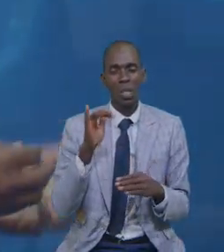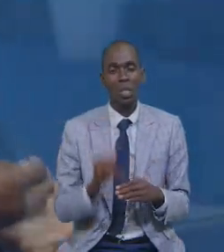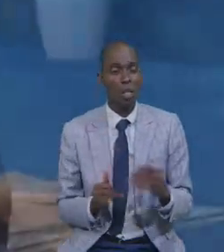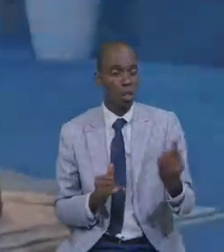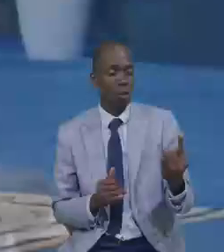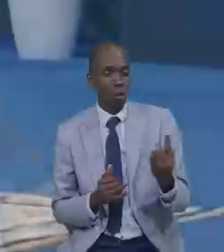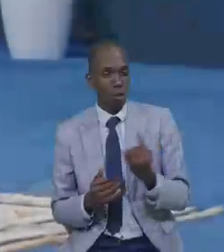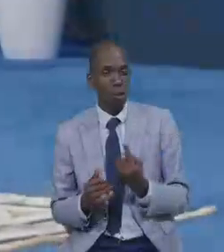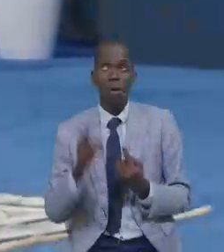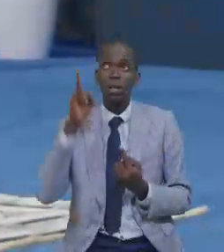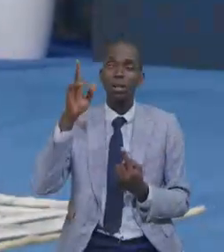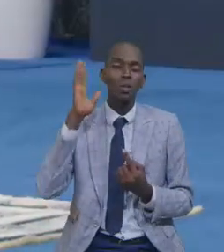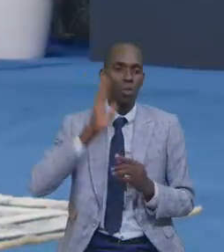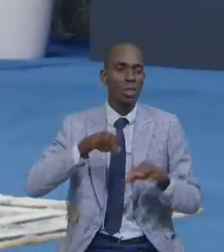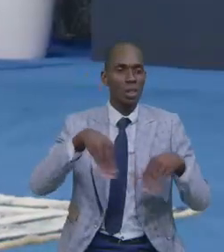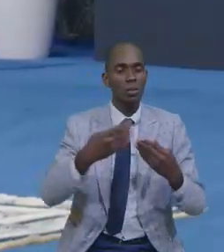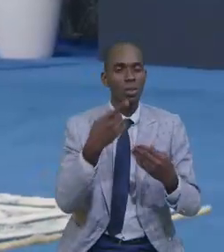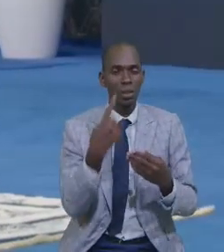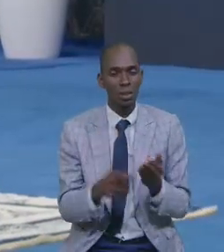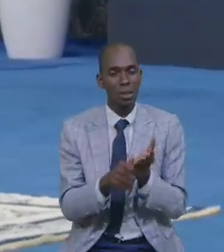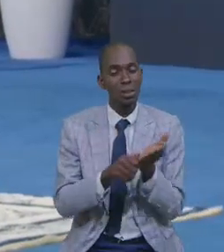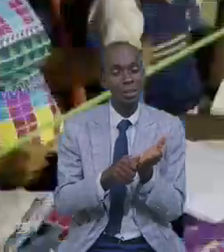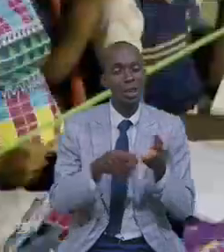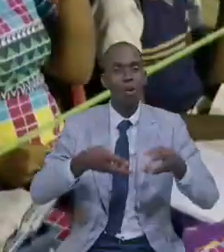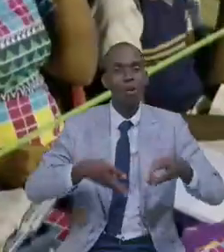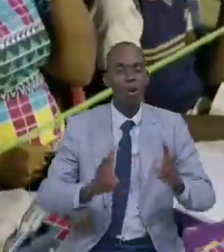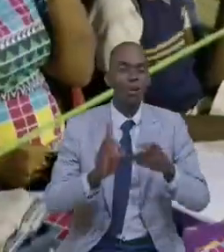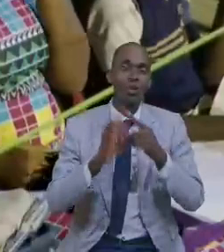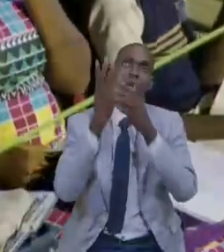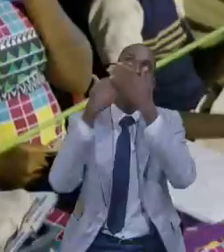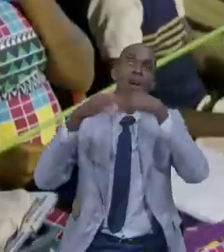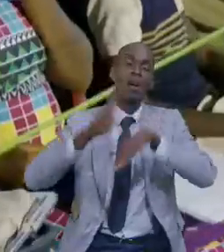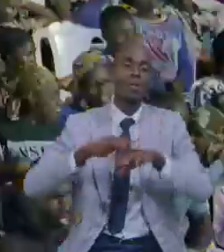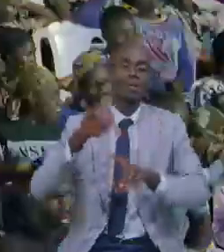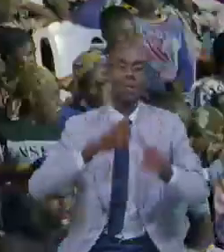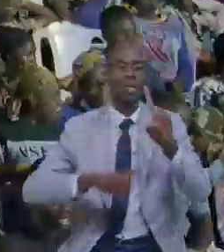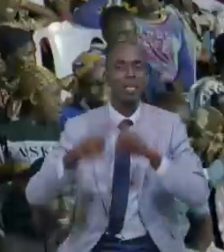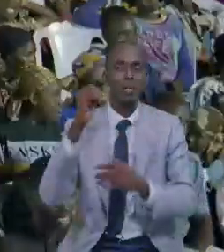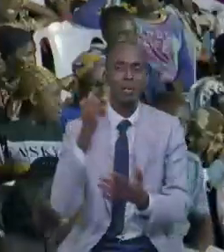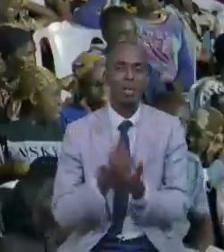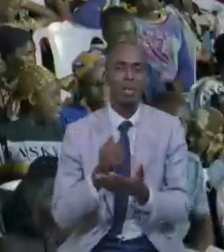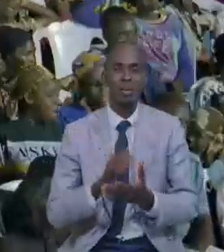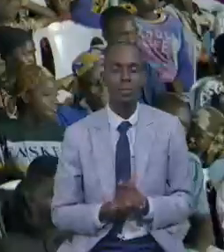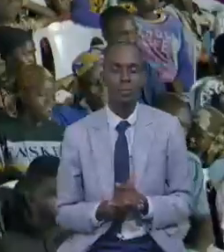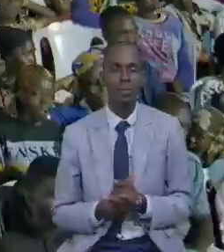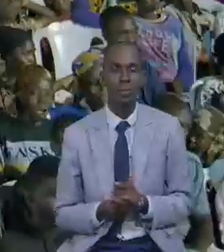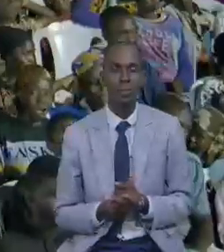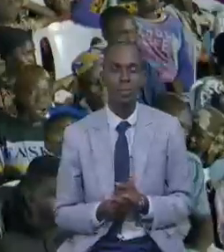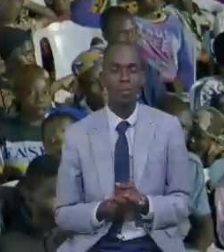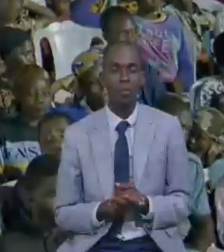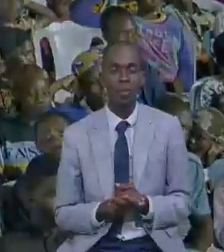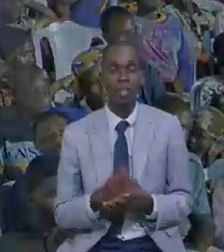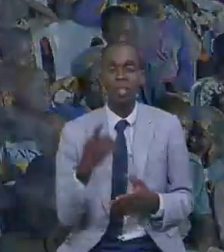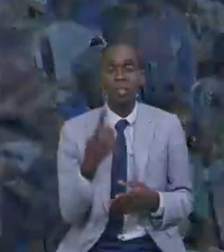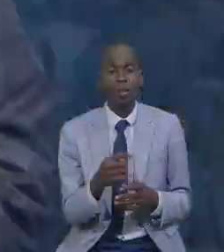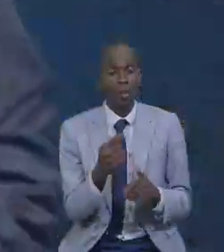a ticket for heaven. Amen. Amen. The if is now on